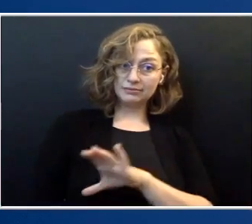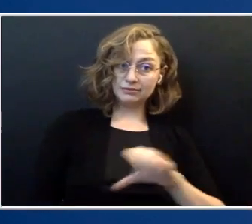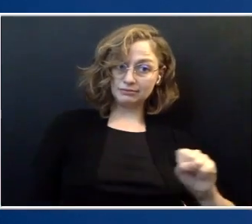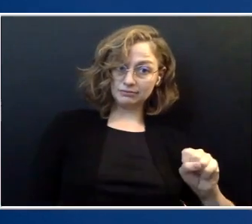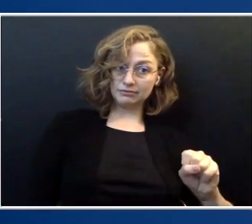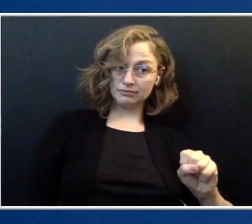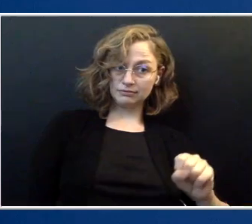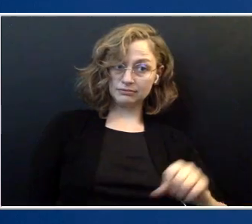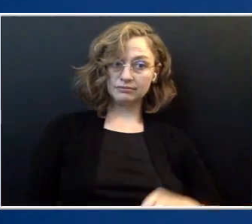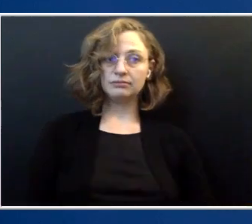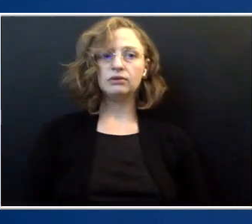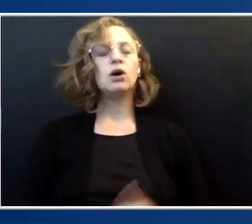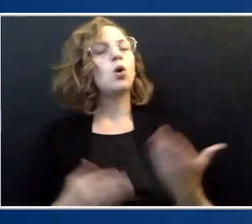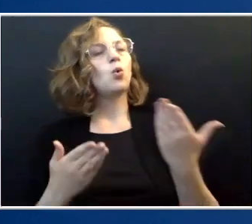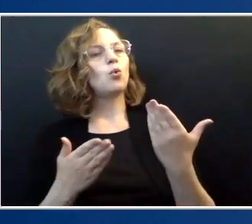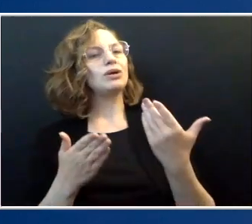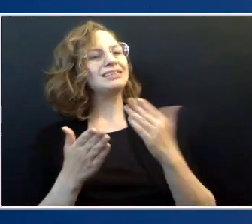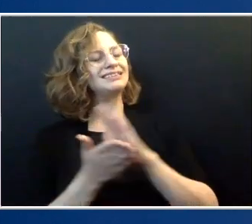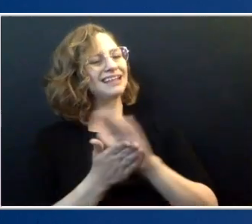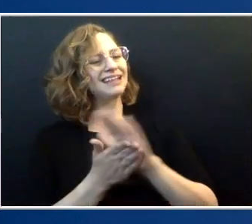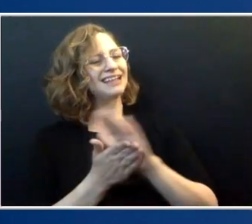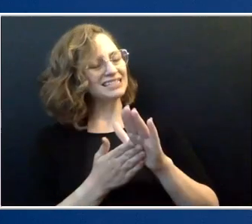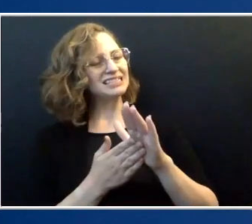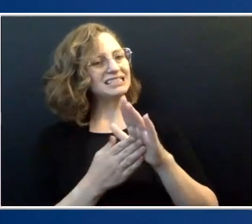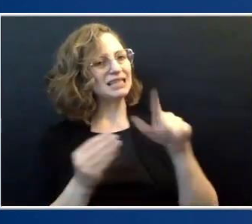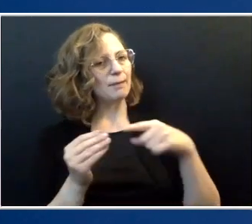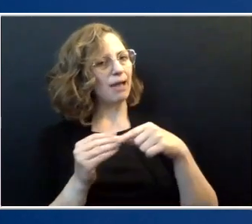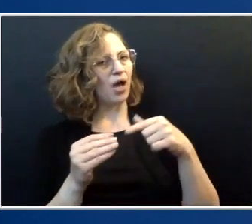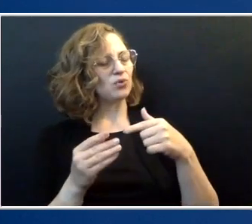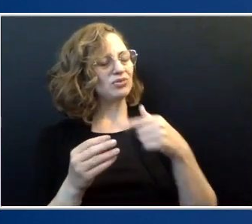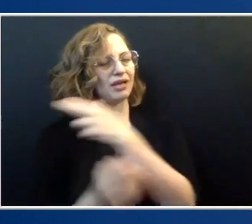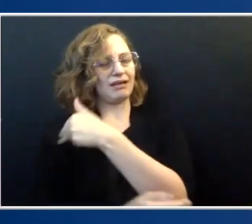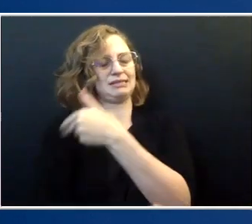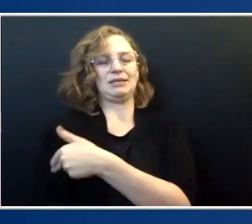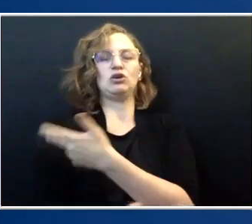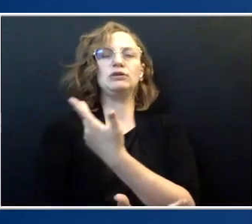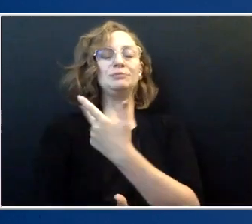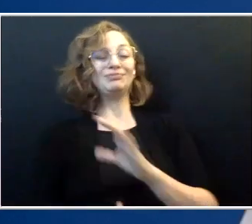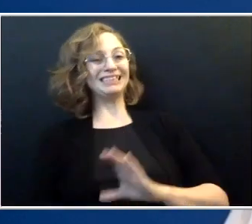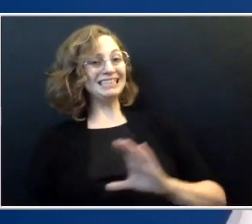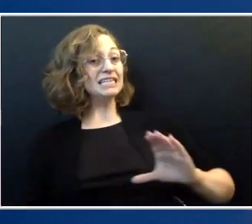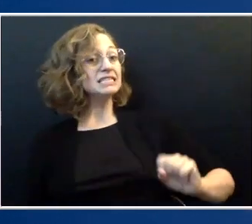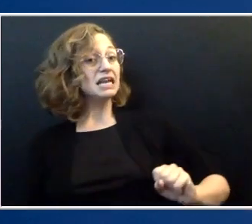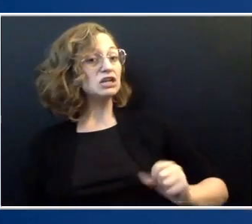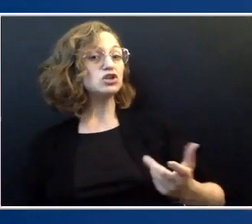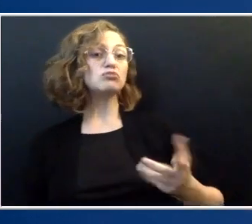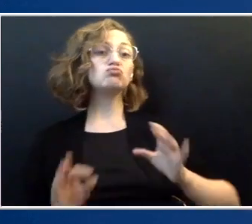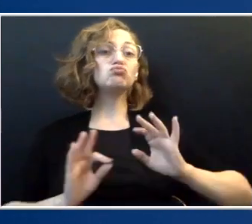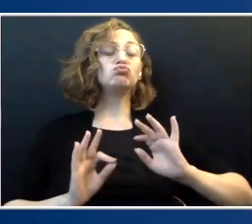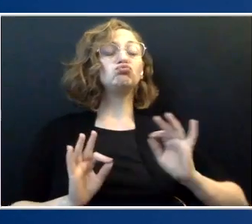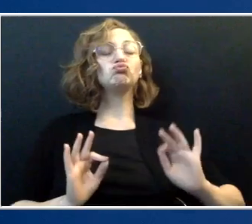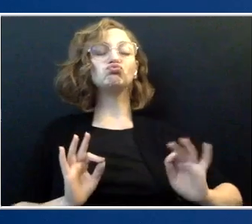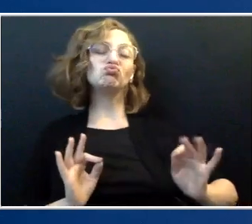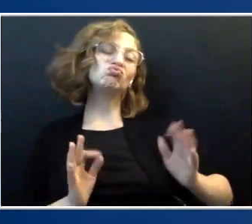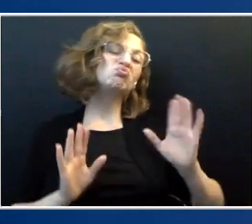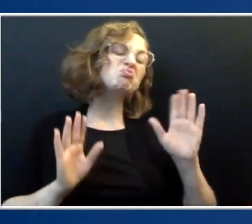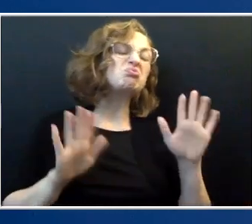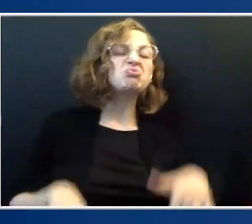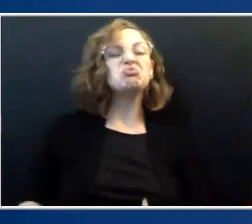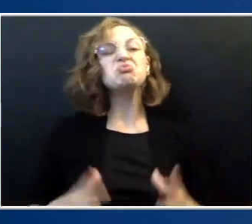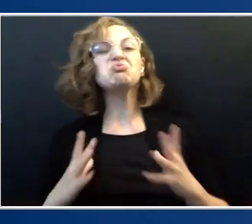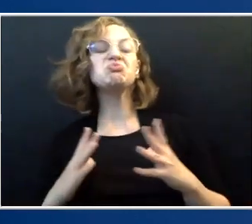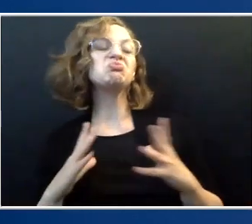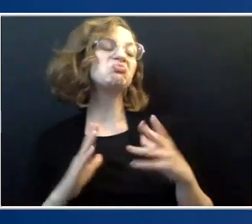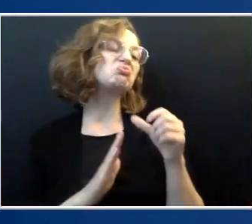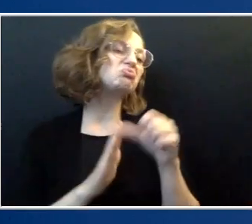are not just a benign procedure that these patients are going through and that the physicians are performing. They're